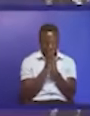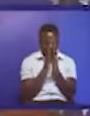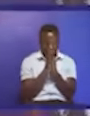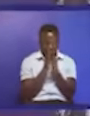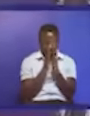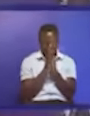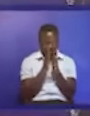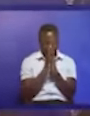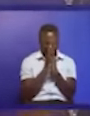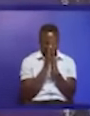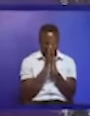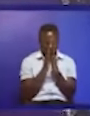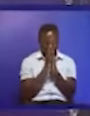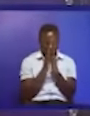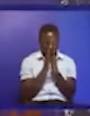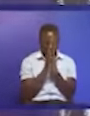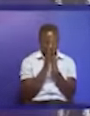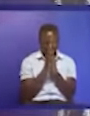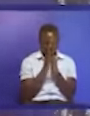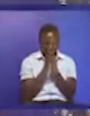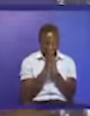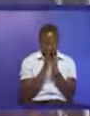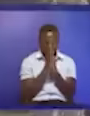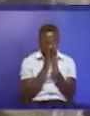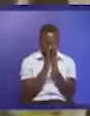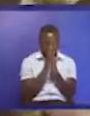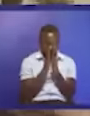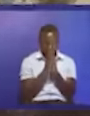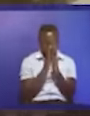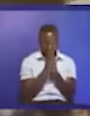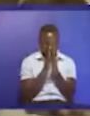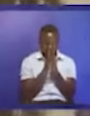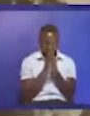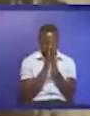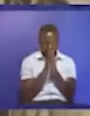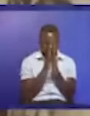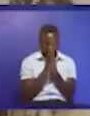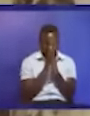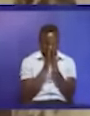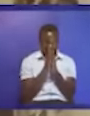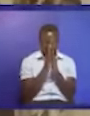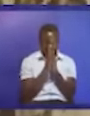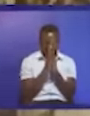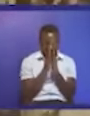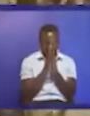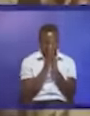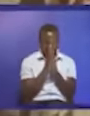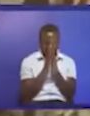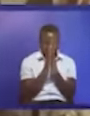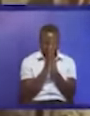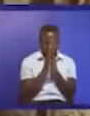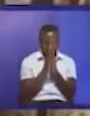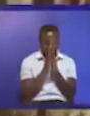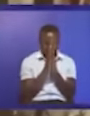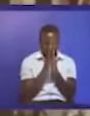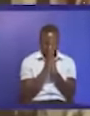kata panda keparatos. Someone is praying. Shakata kaskaparendo shigeriata